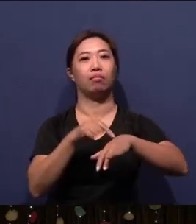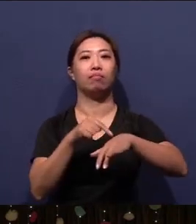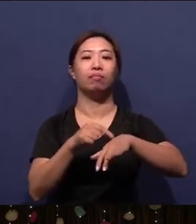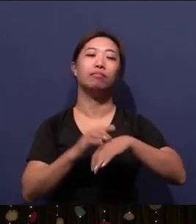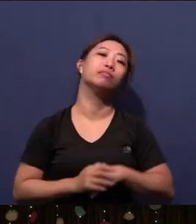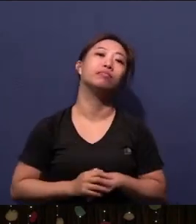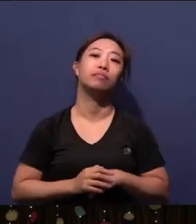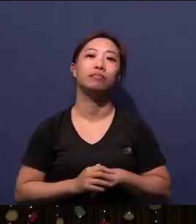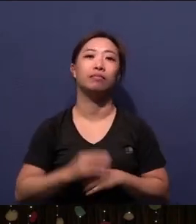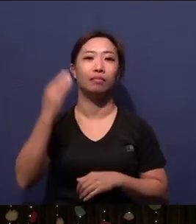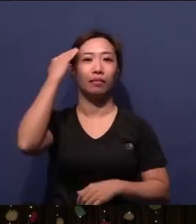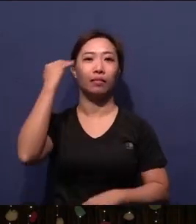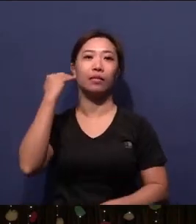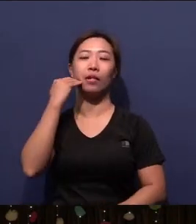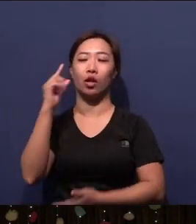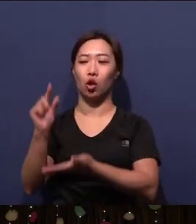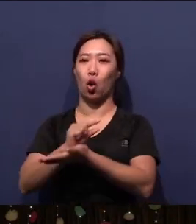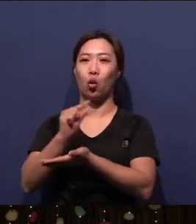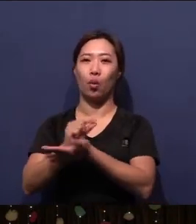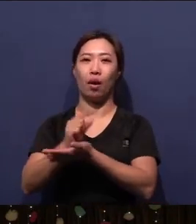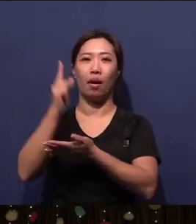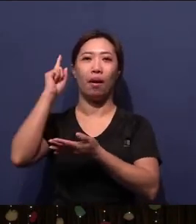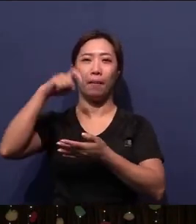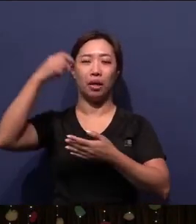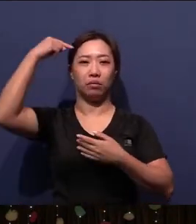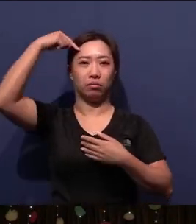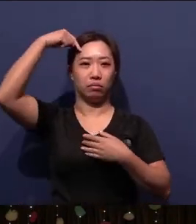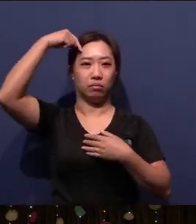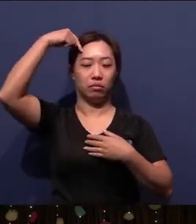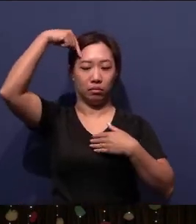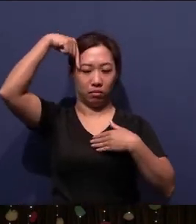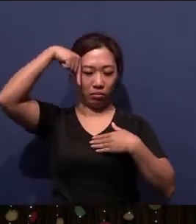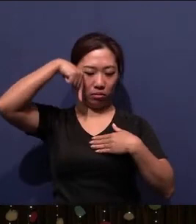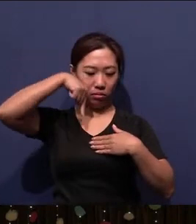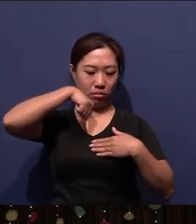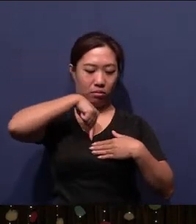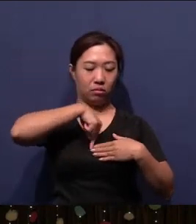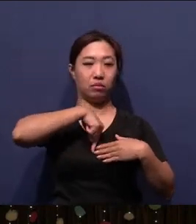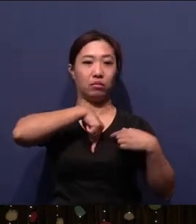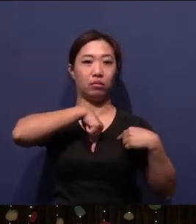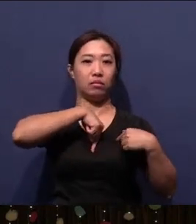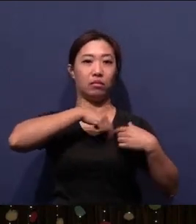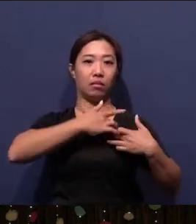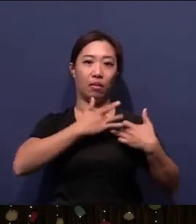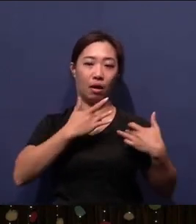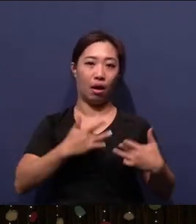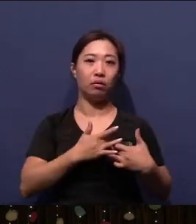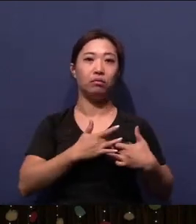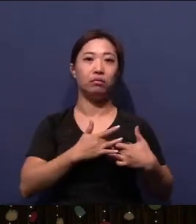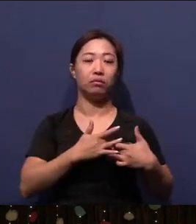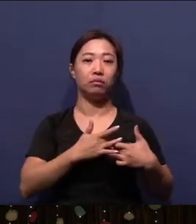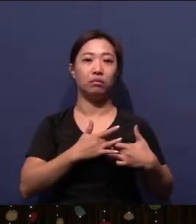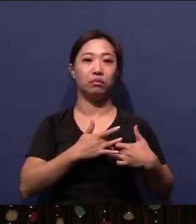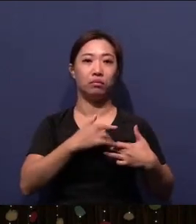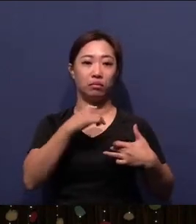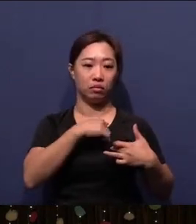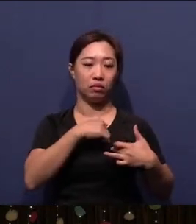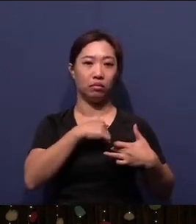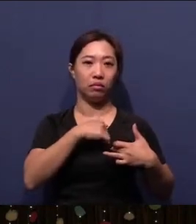The head knowledge of the gospel needs to be traveled vertically from the head down to the hearts. And it's